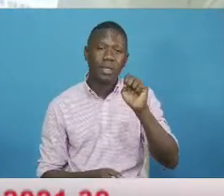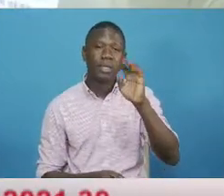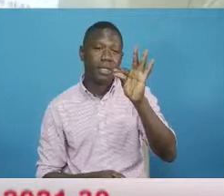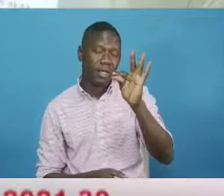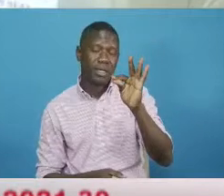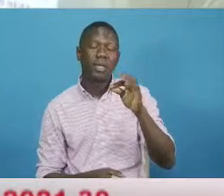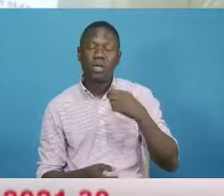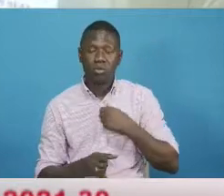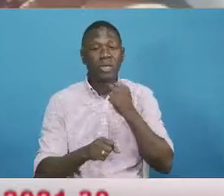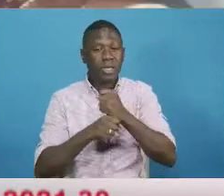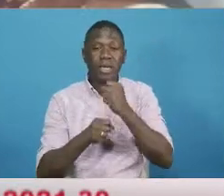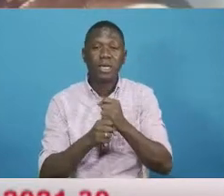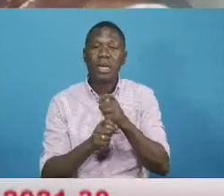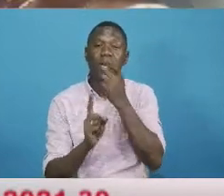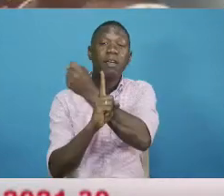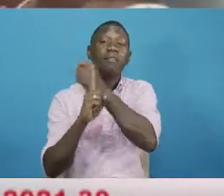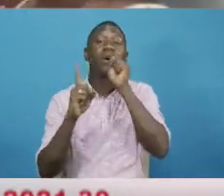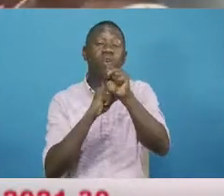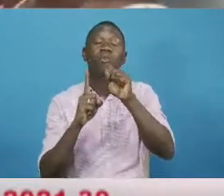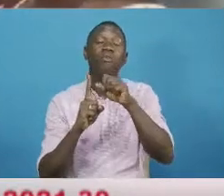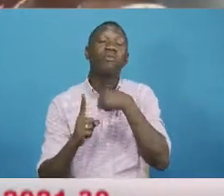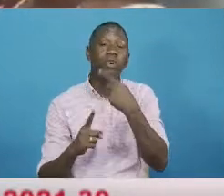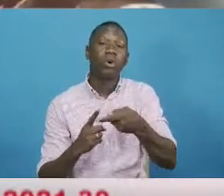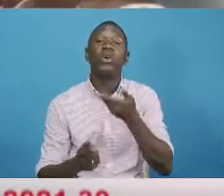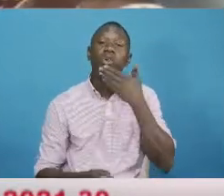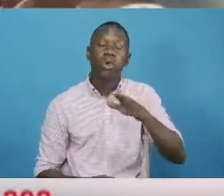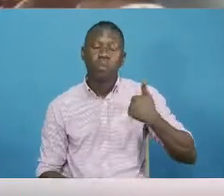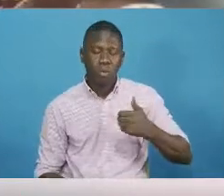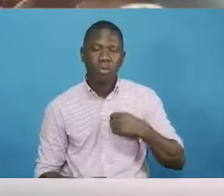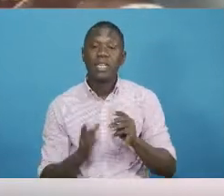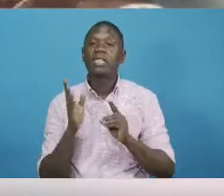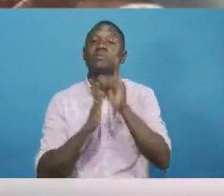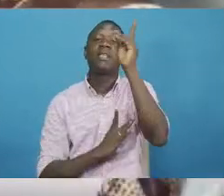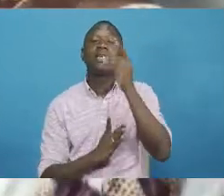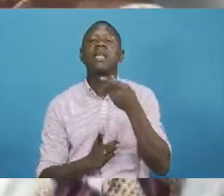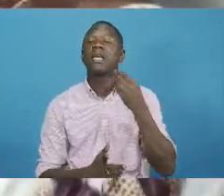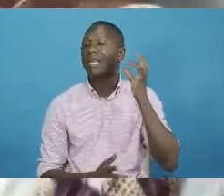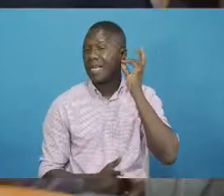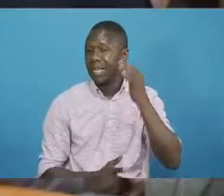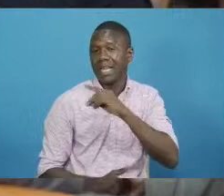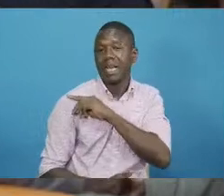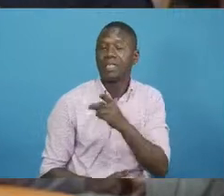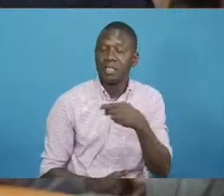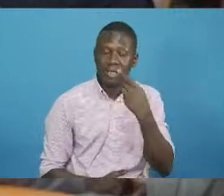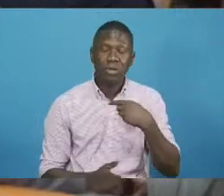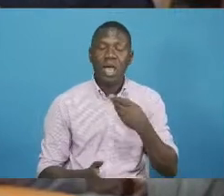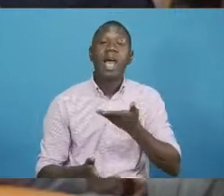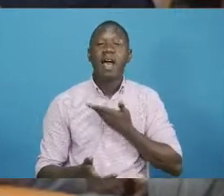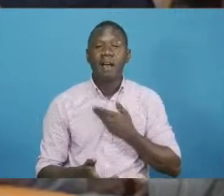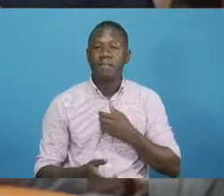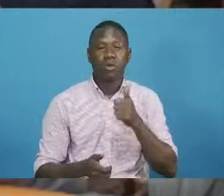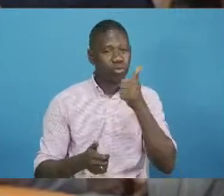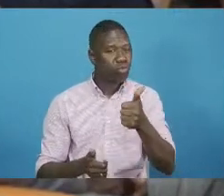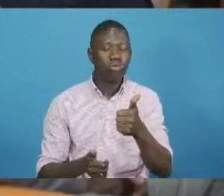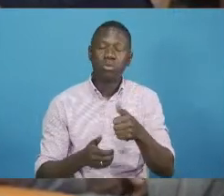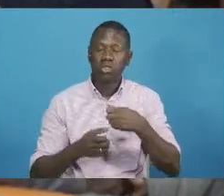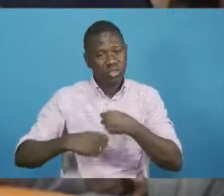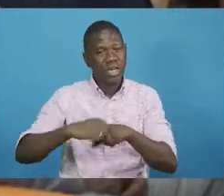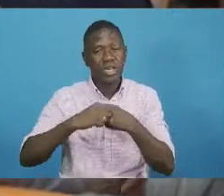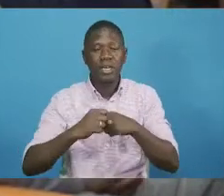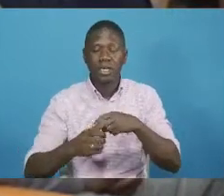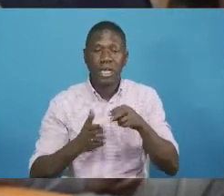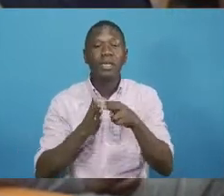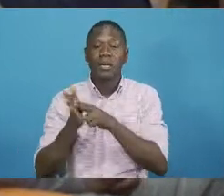will create an environment for young people, especially girls, to equip them with valuable skills and training needed to gain decent employment for